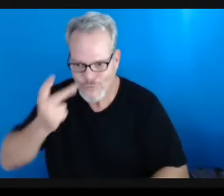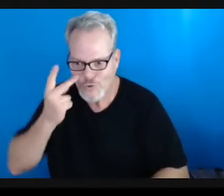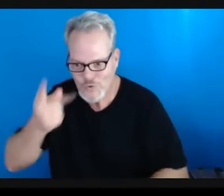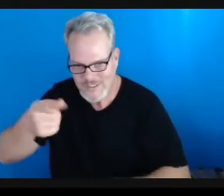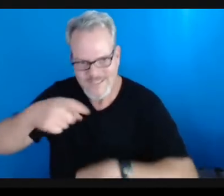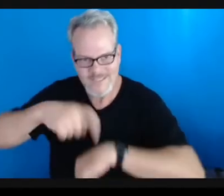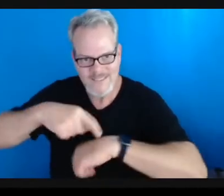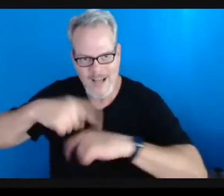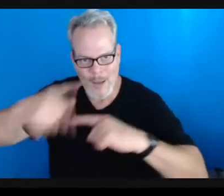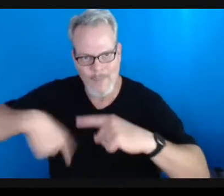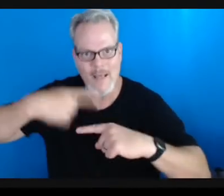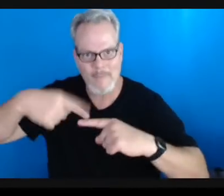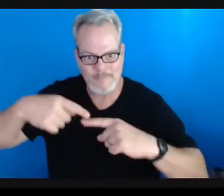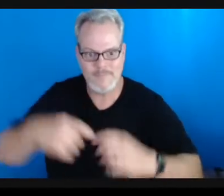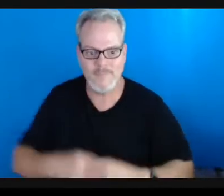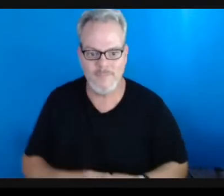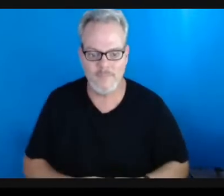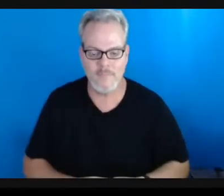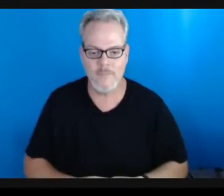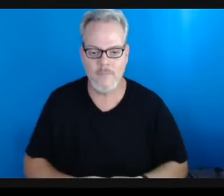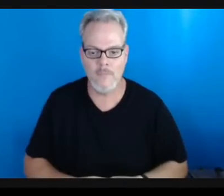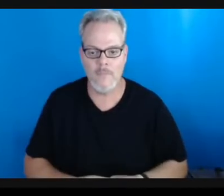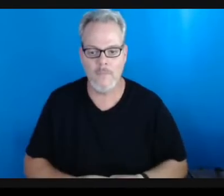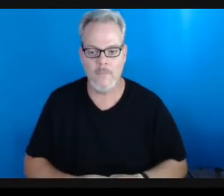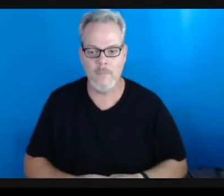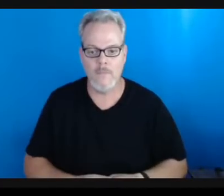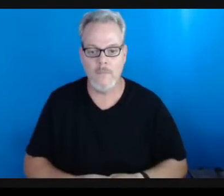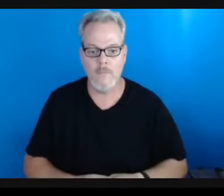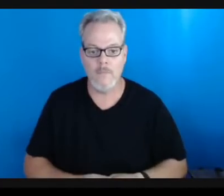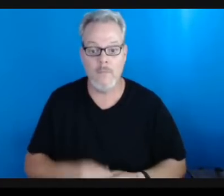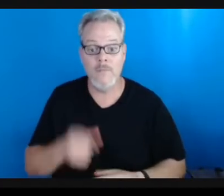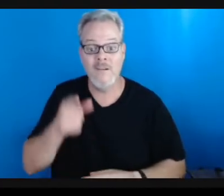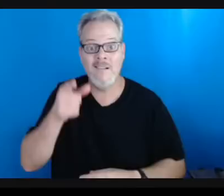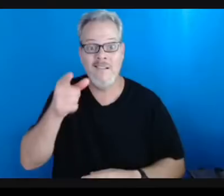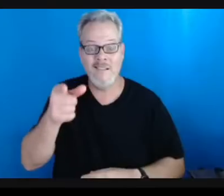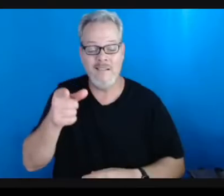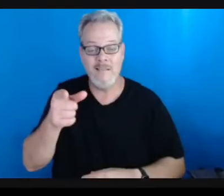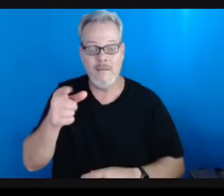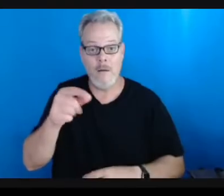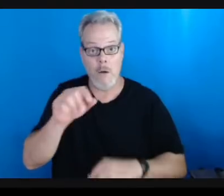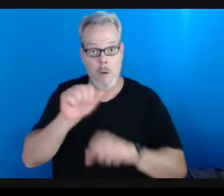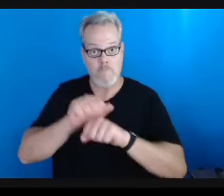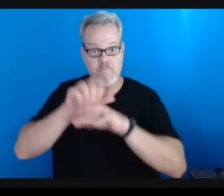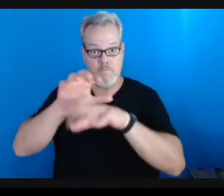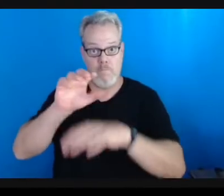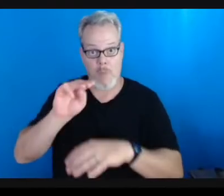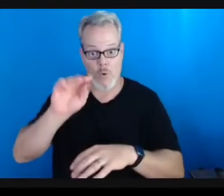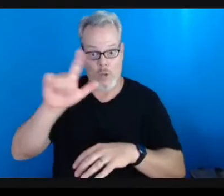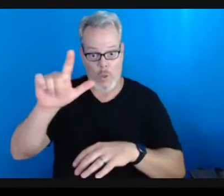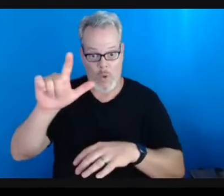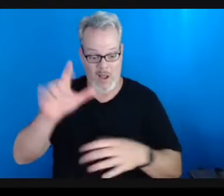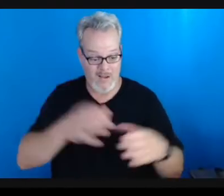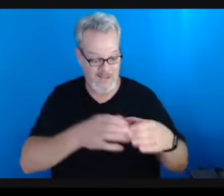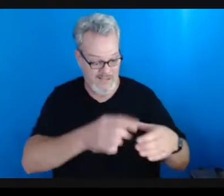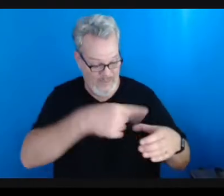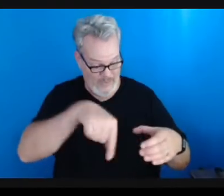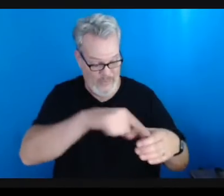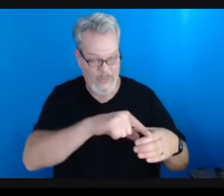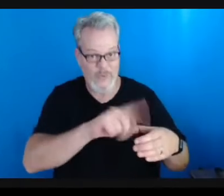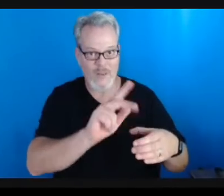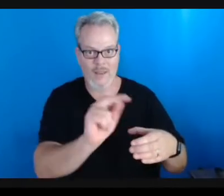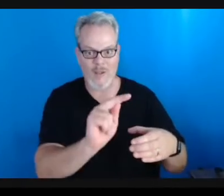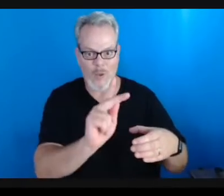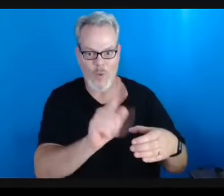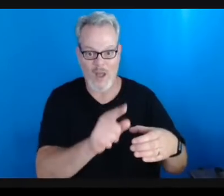lapse. And stepping back even a little bit further to the side of Mauna Loa, here's Kilauea caldera, and there is